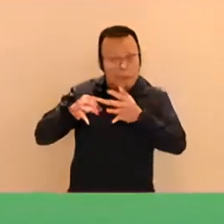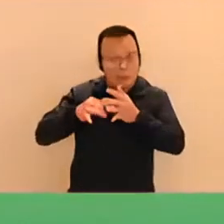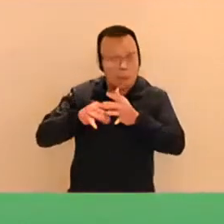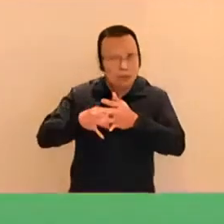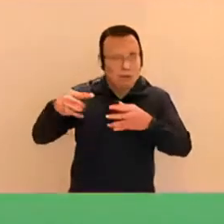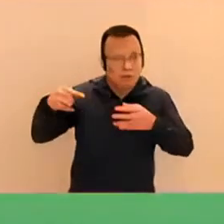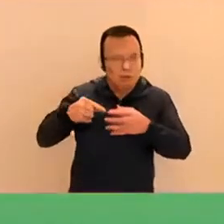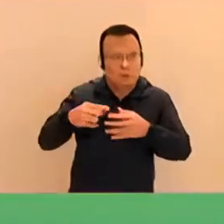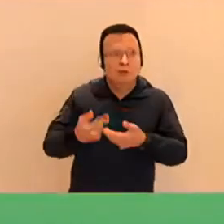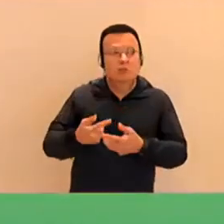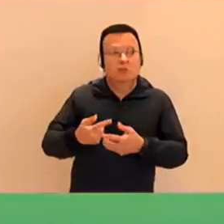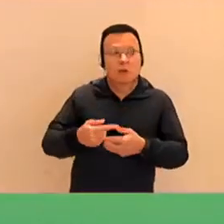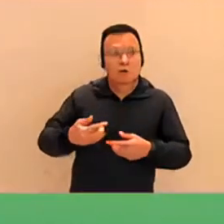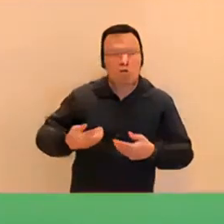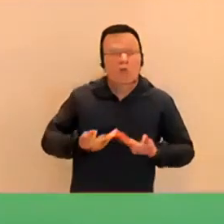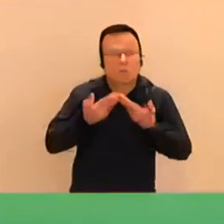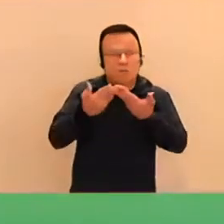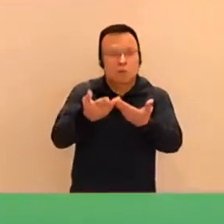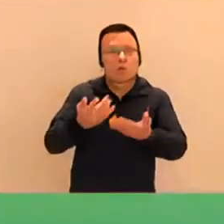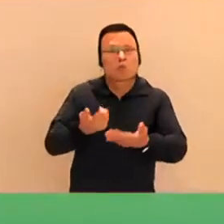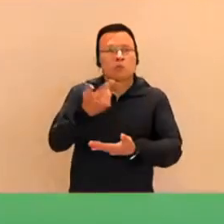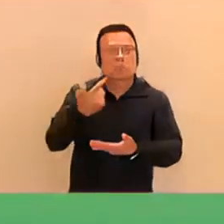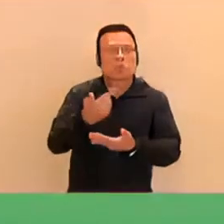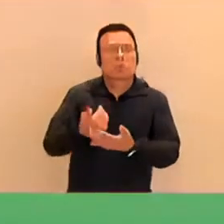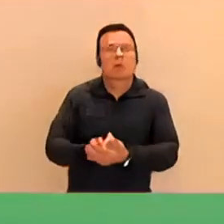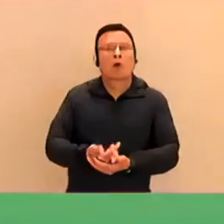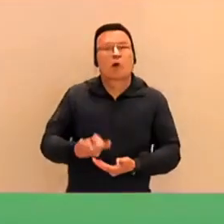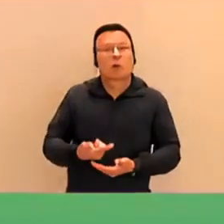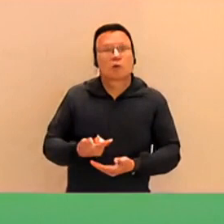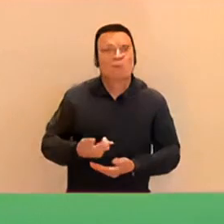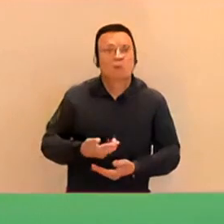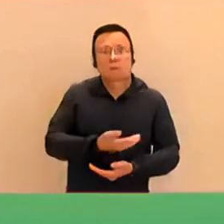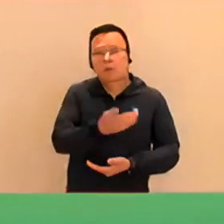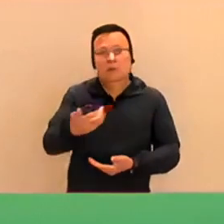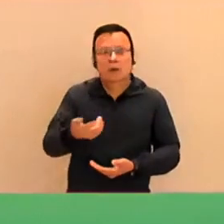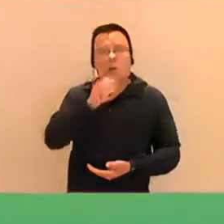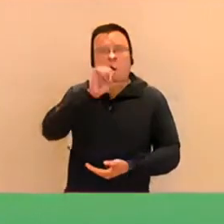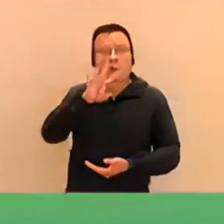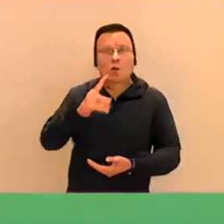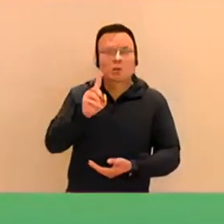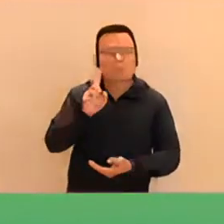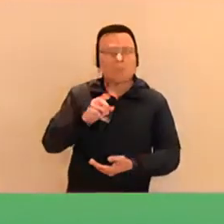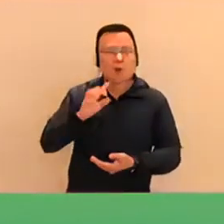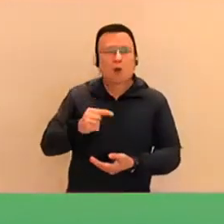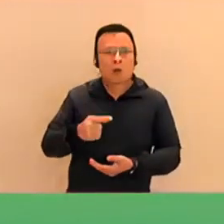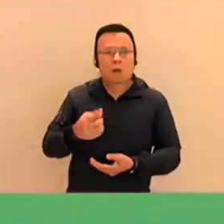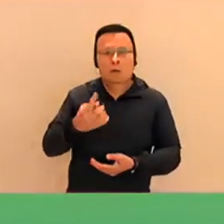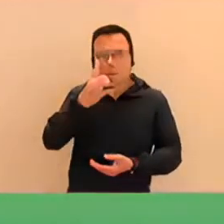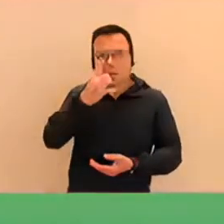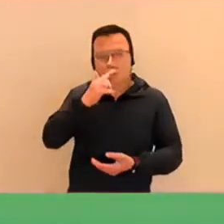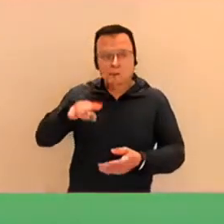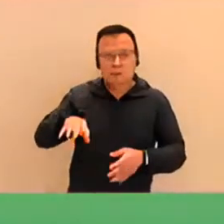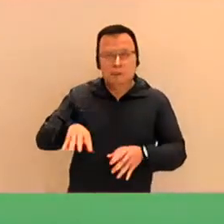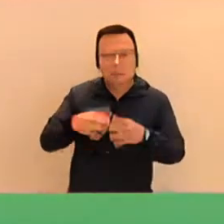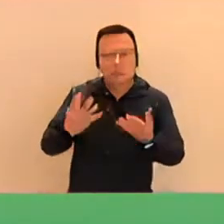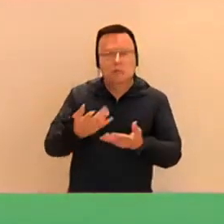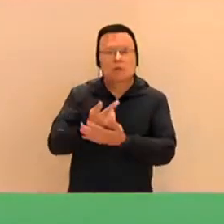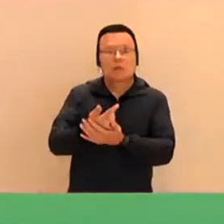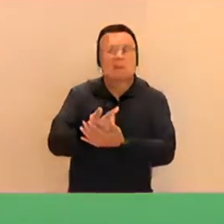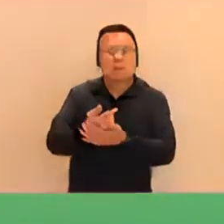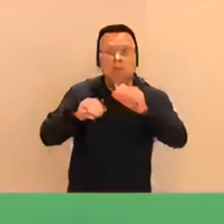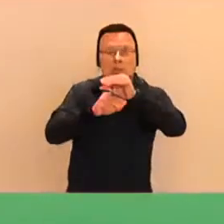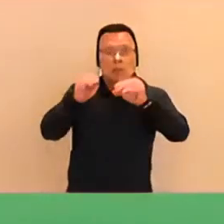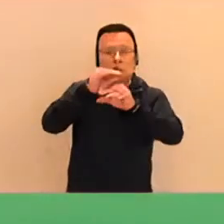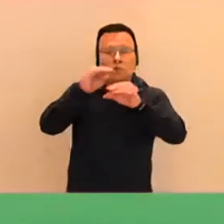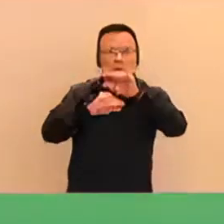development in retrocommissioning and retrofitting for existing building, because in the city like Hong Kong or Great Bay Area or Beijing,